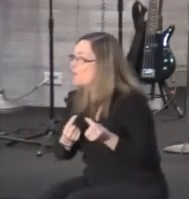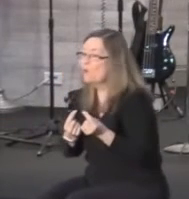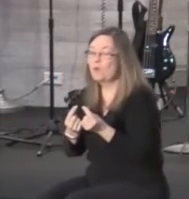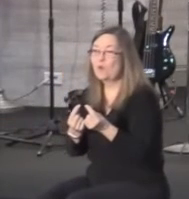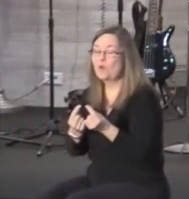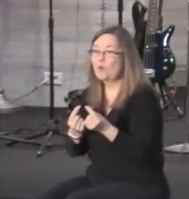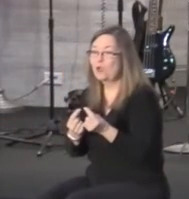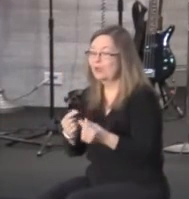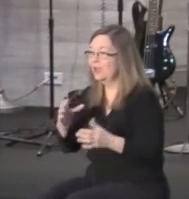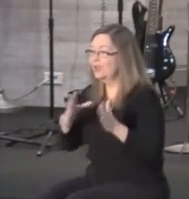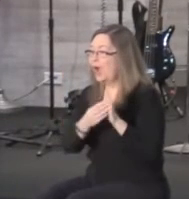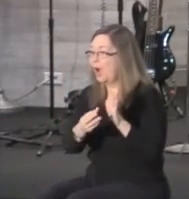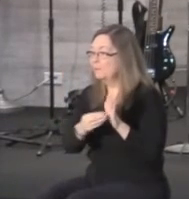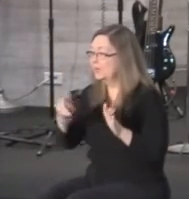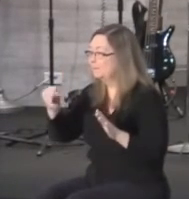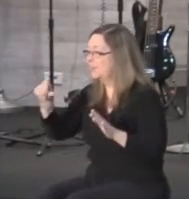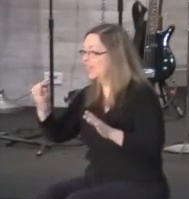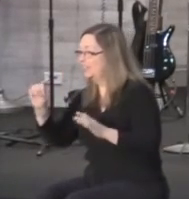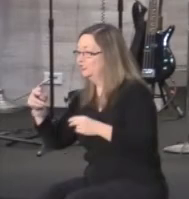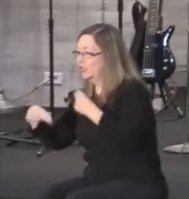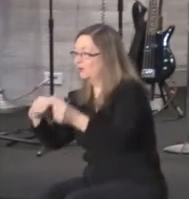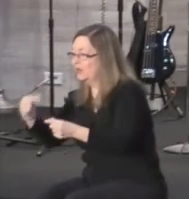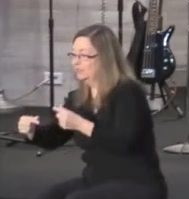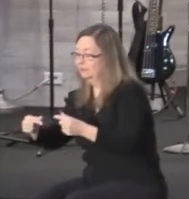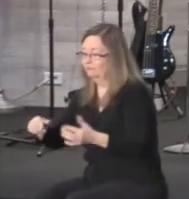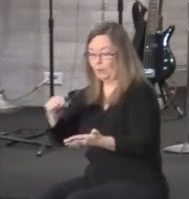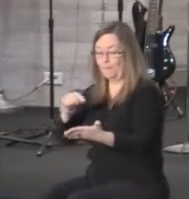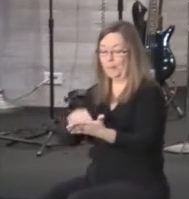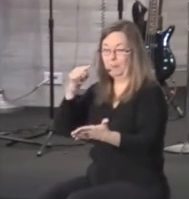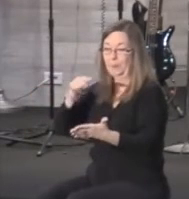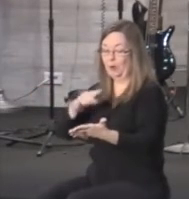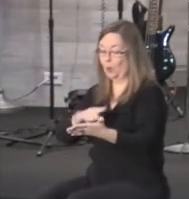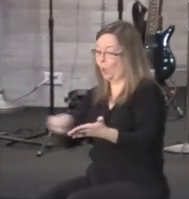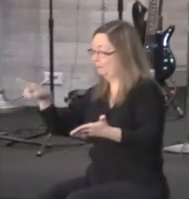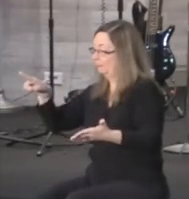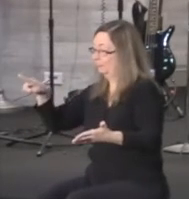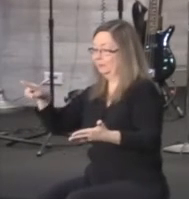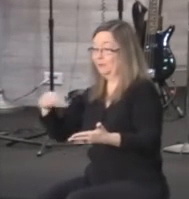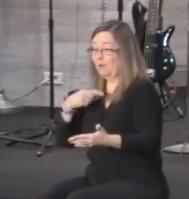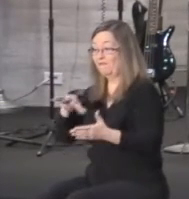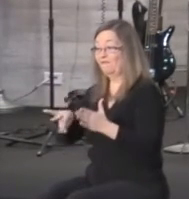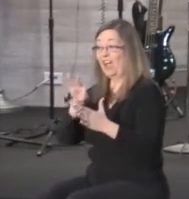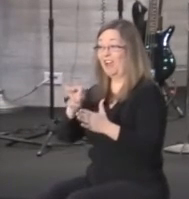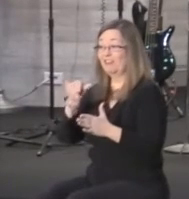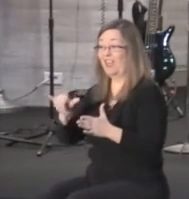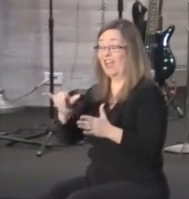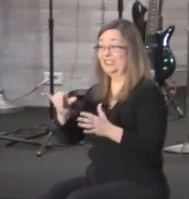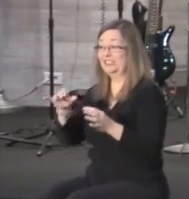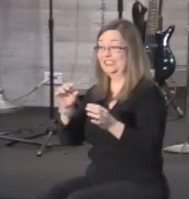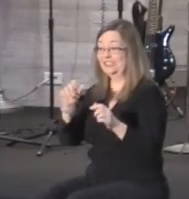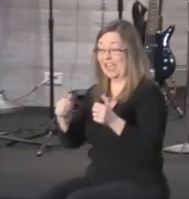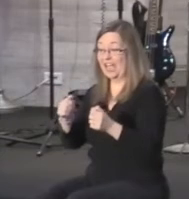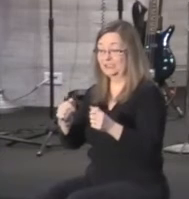We're the copy and paste generation. At the click of a button or the swipe of a finger, we can find that text,